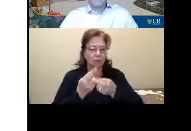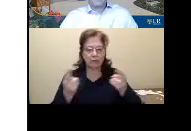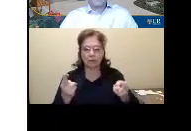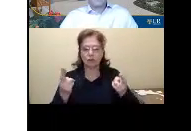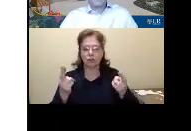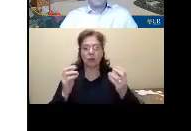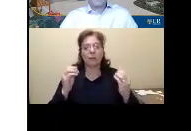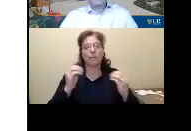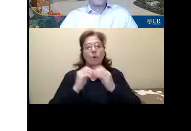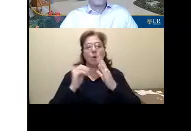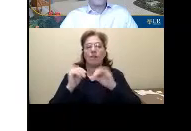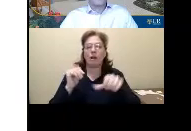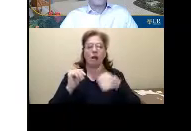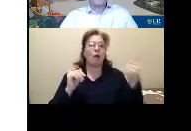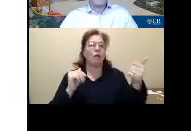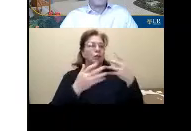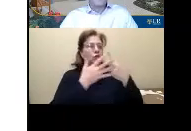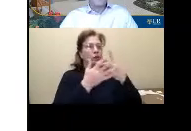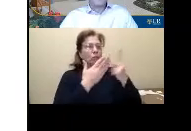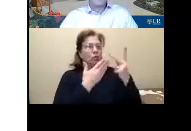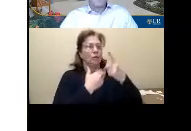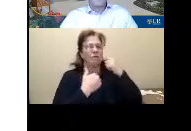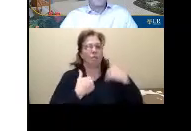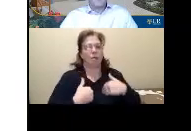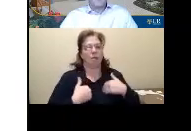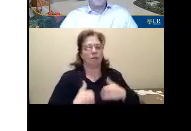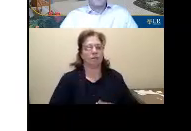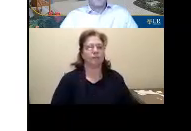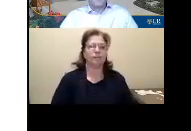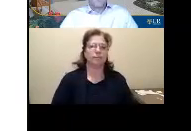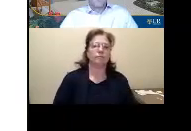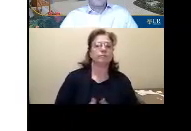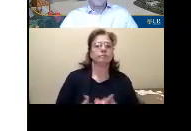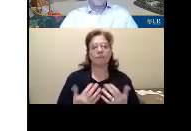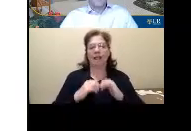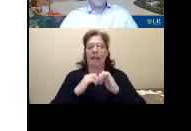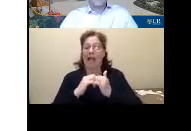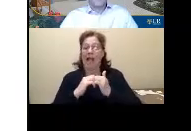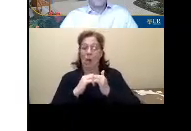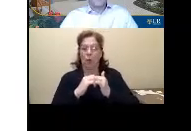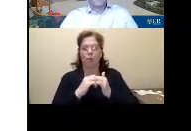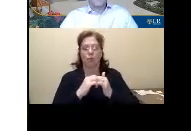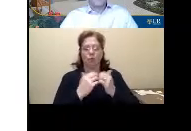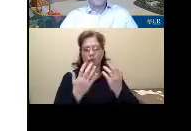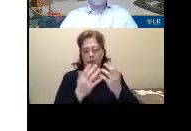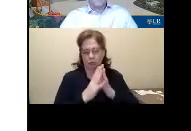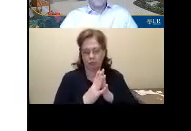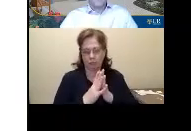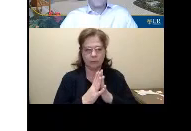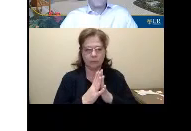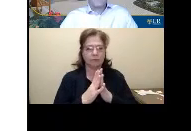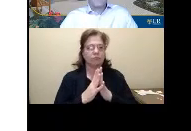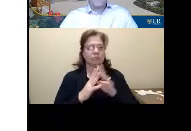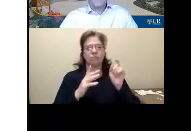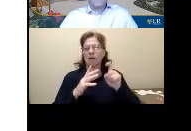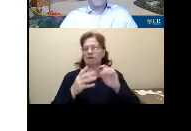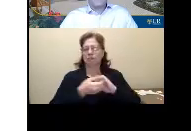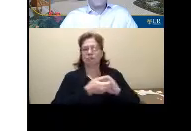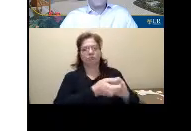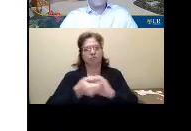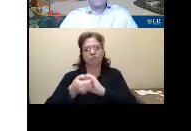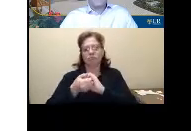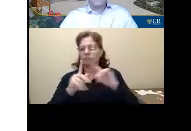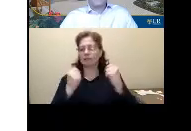of other lung screening programs. So how do we try to accomplish this? So first, this has to be a team effort.